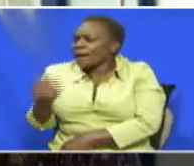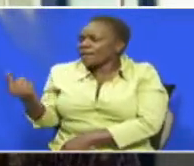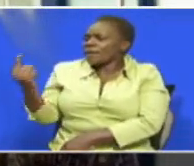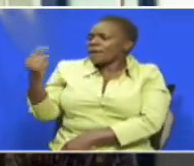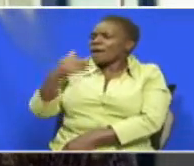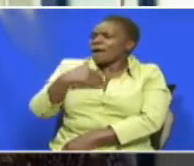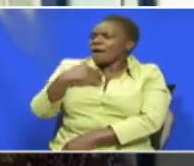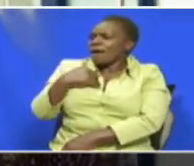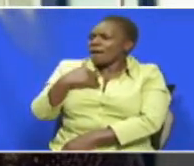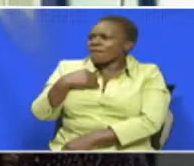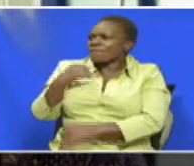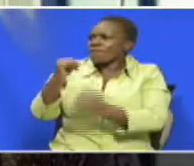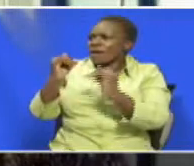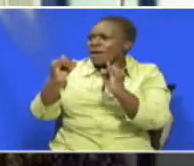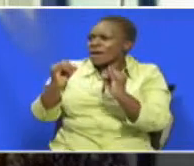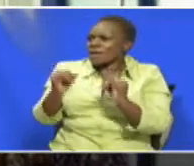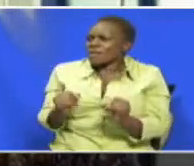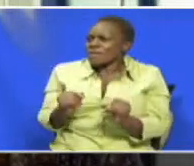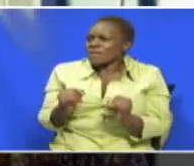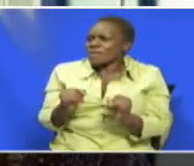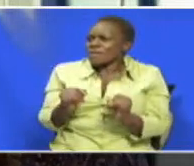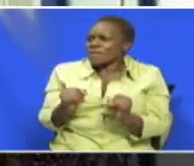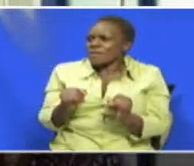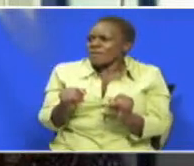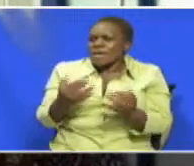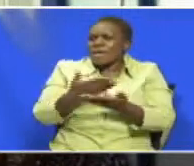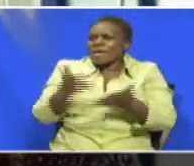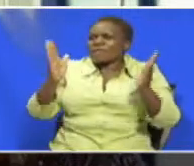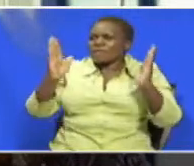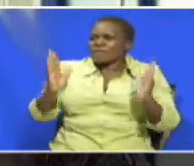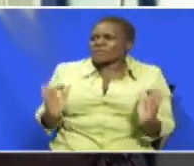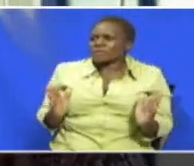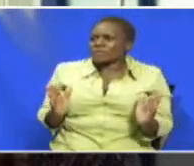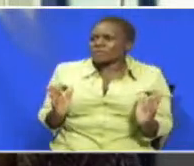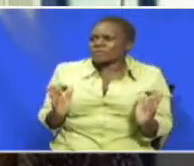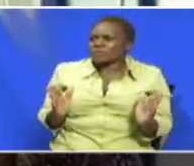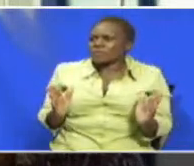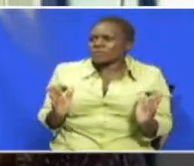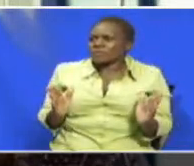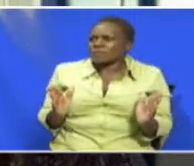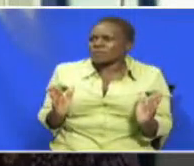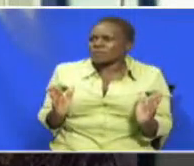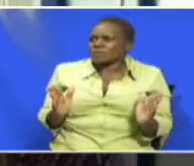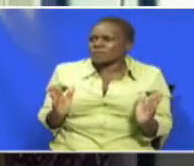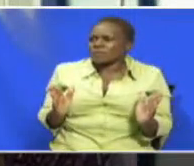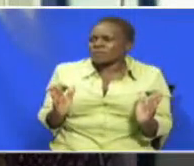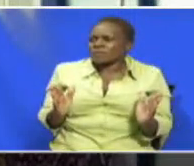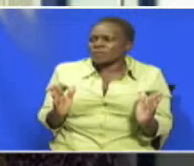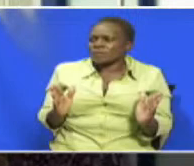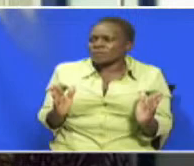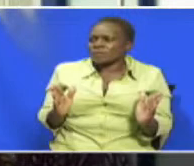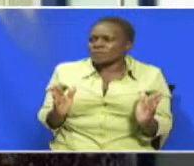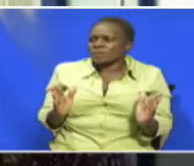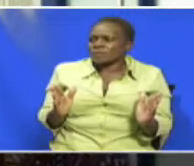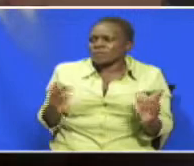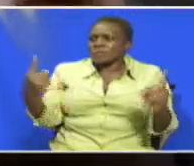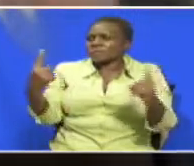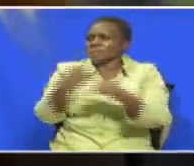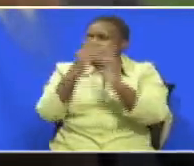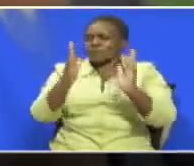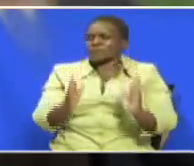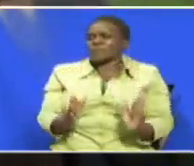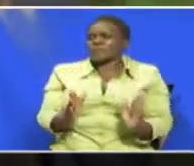the azimio la Umoja. Let's be together, everybody together, so that we move together as one nation. He's a different